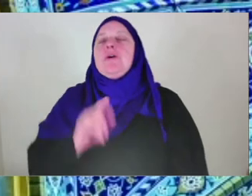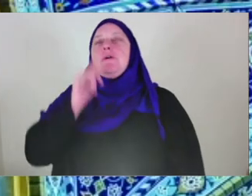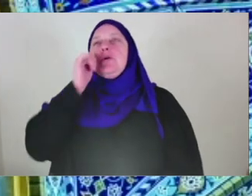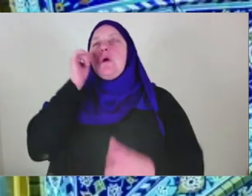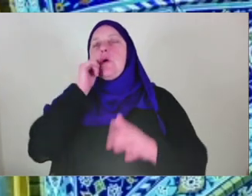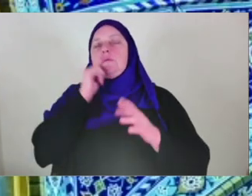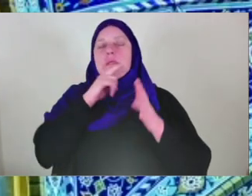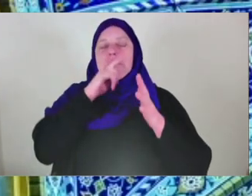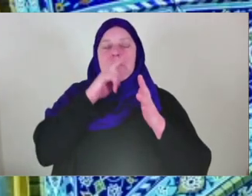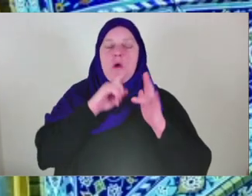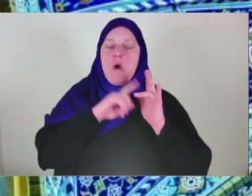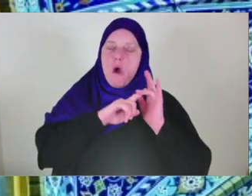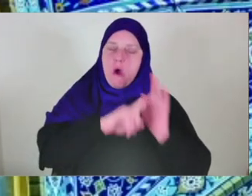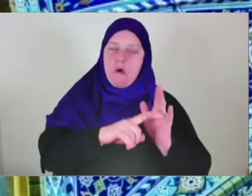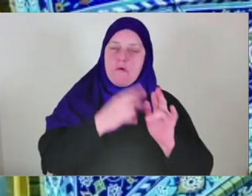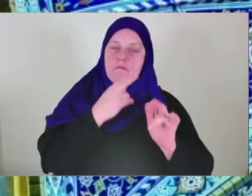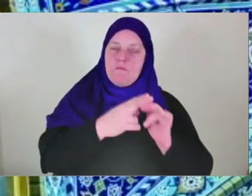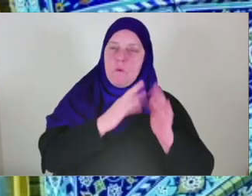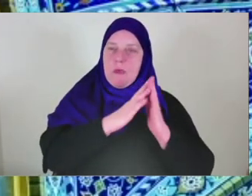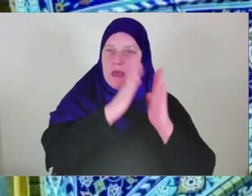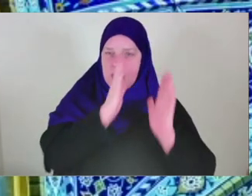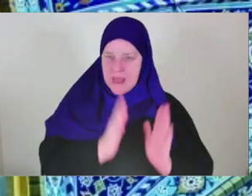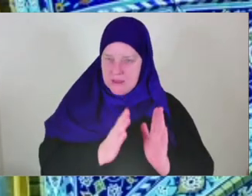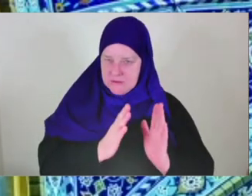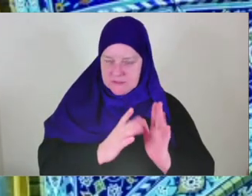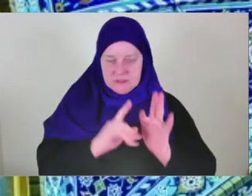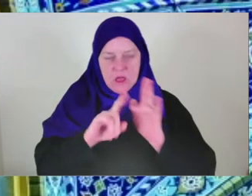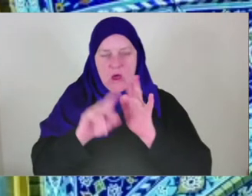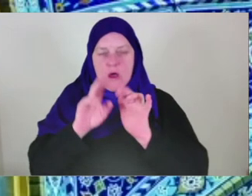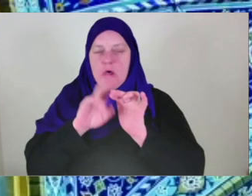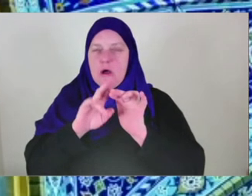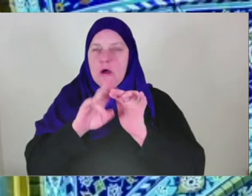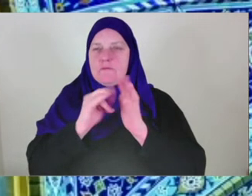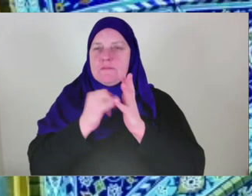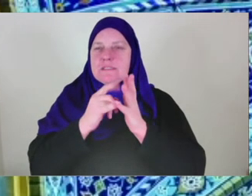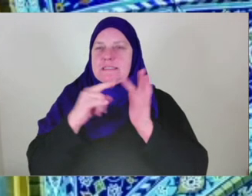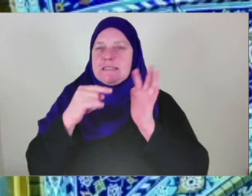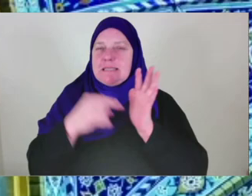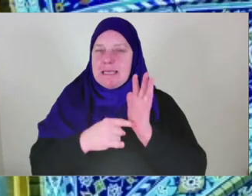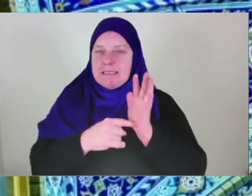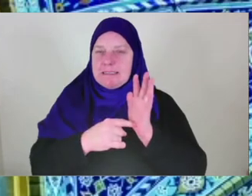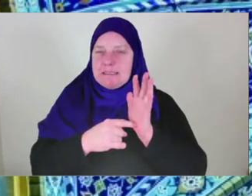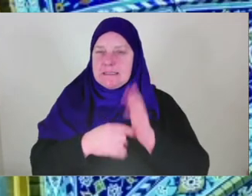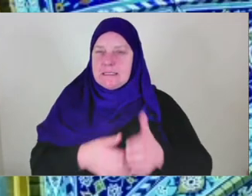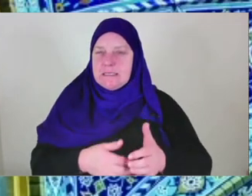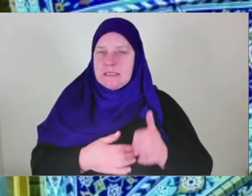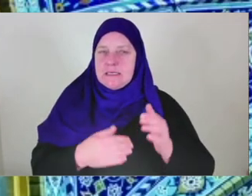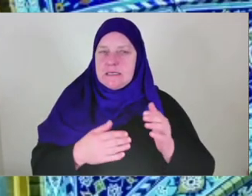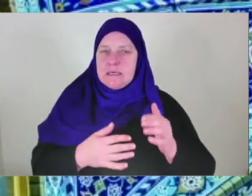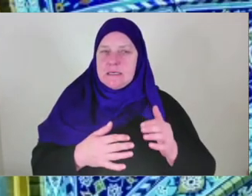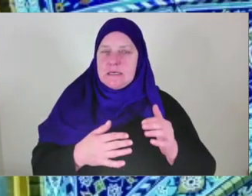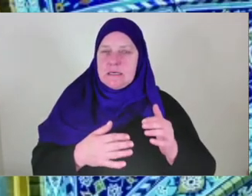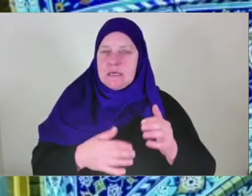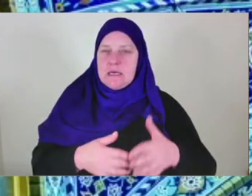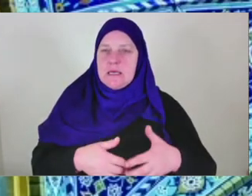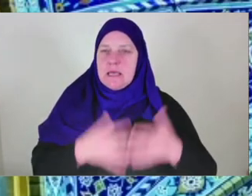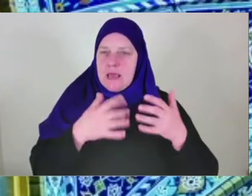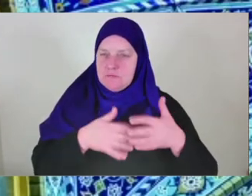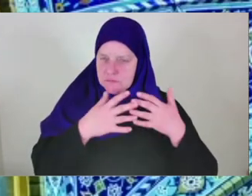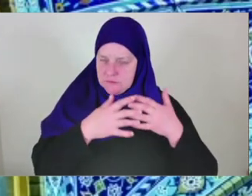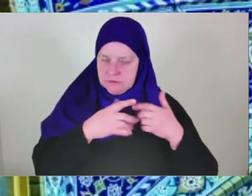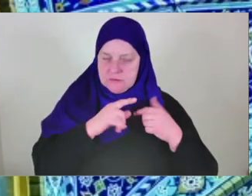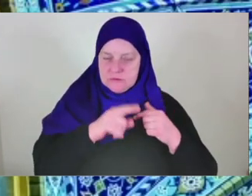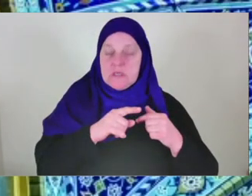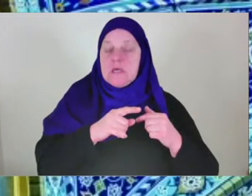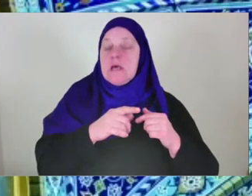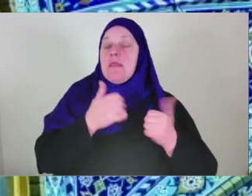offset account for the mortgage. If you put it on your offset account, because in the offset account, it will reduce your mortgage interest or